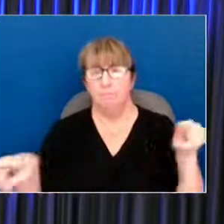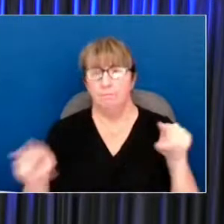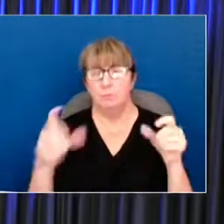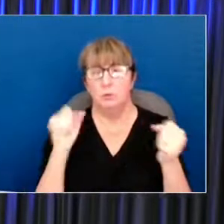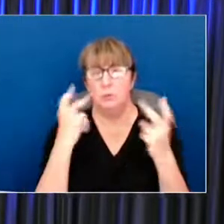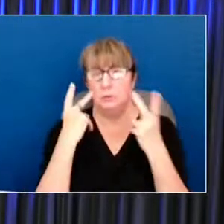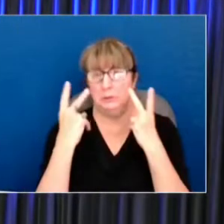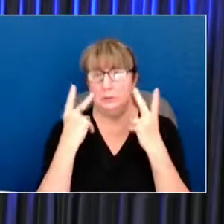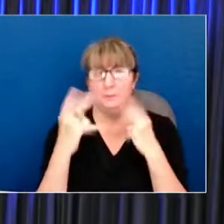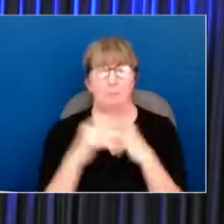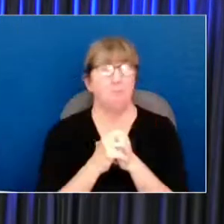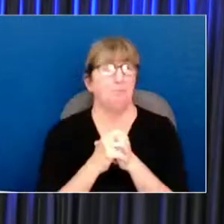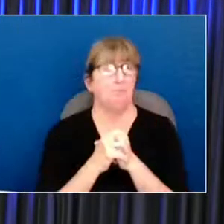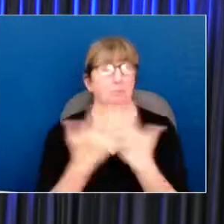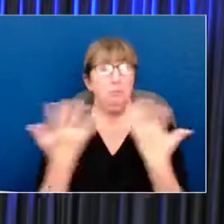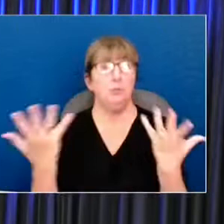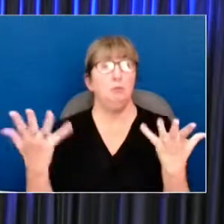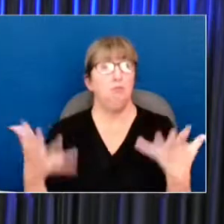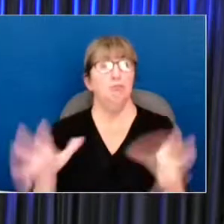really covers the